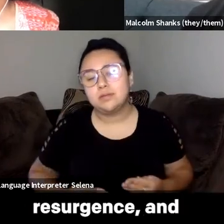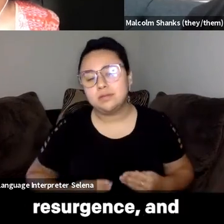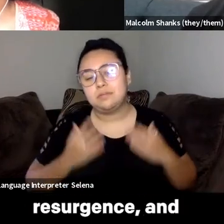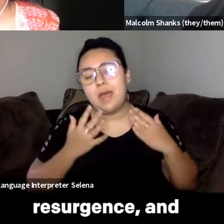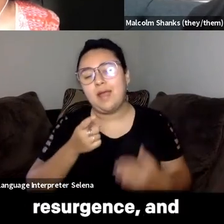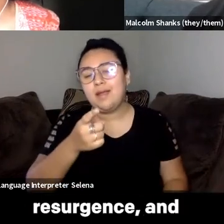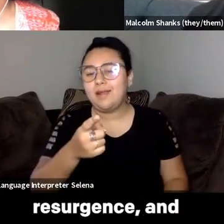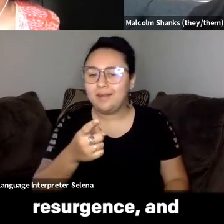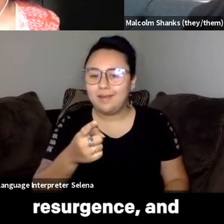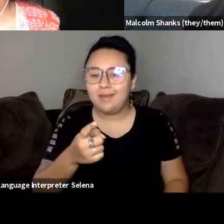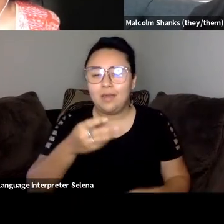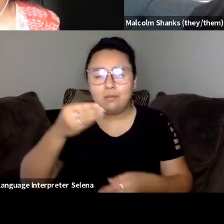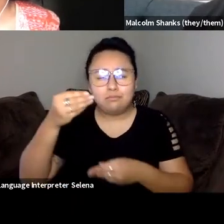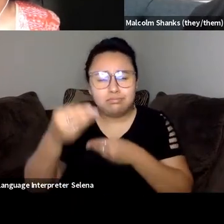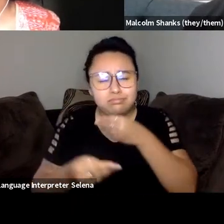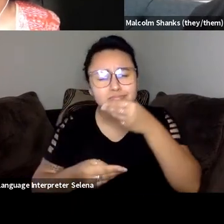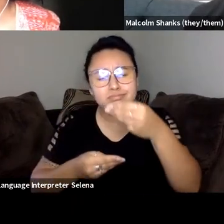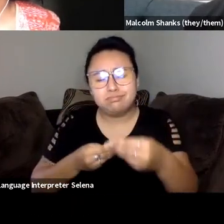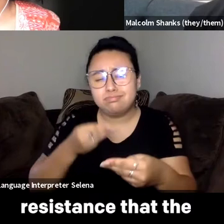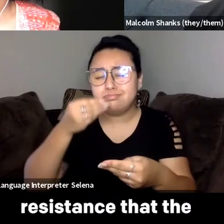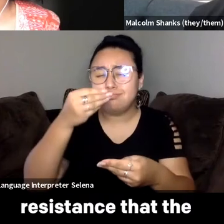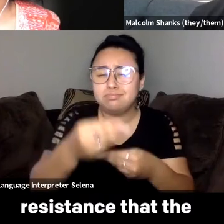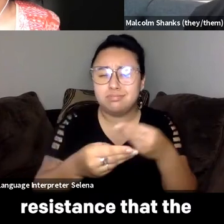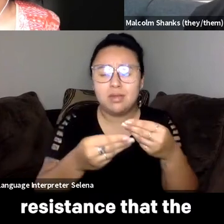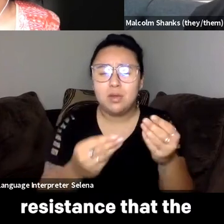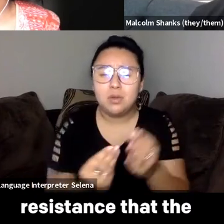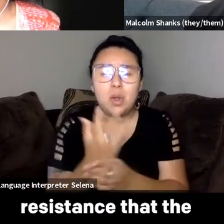legacy of resilience, resurgence, and